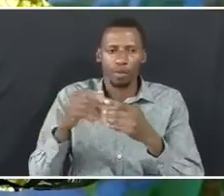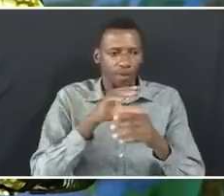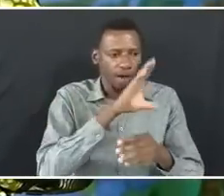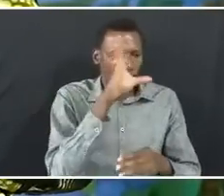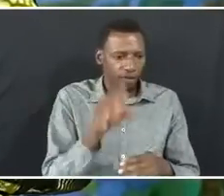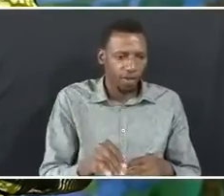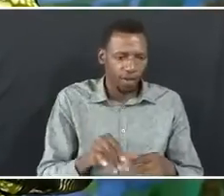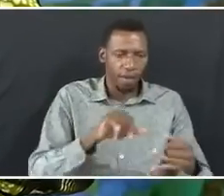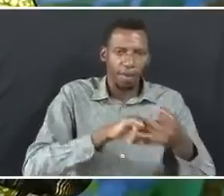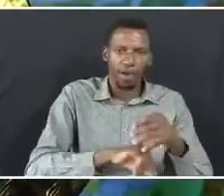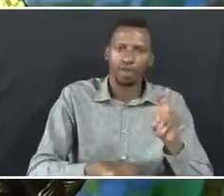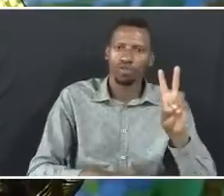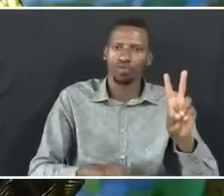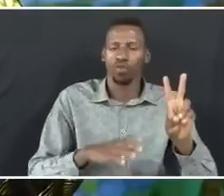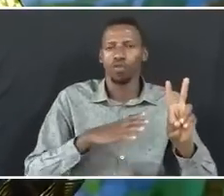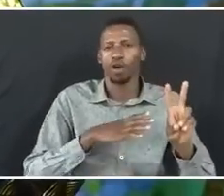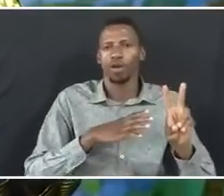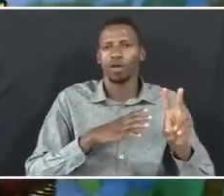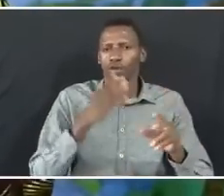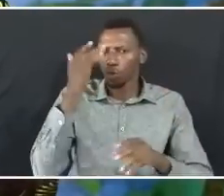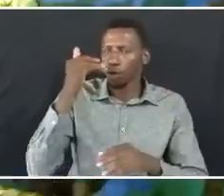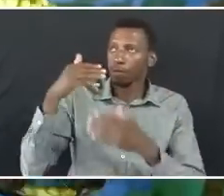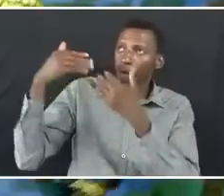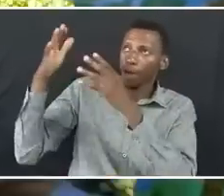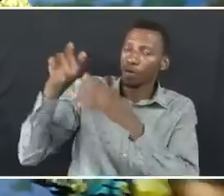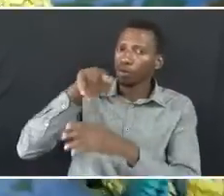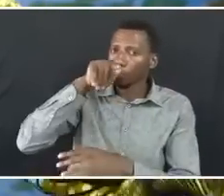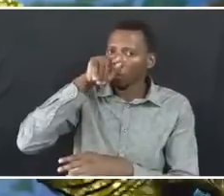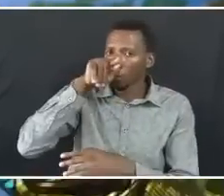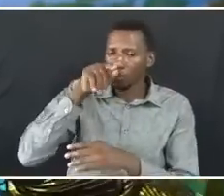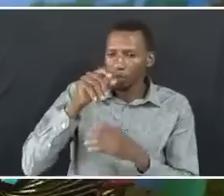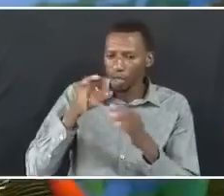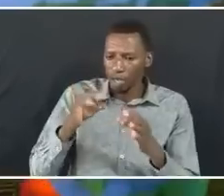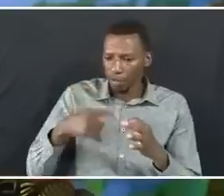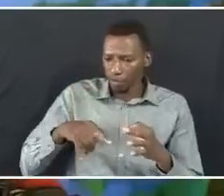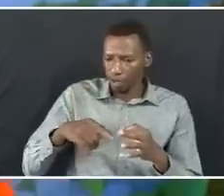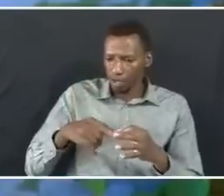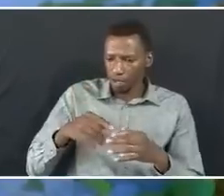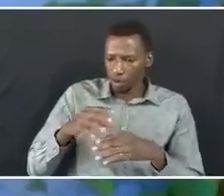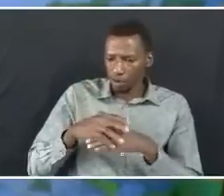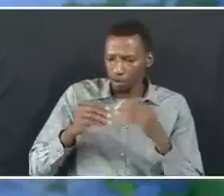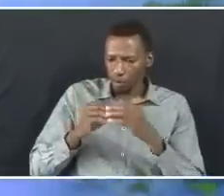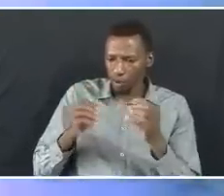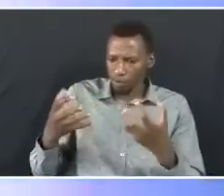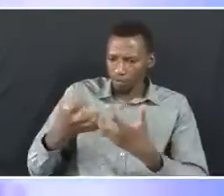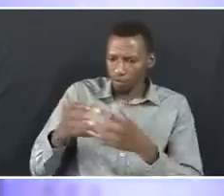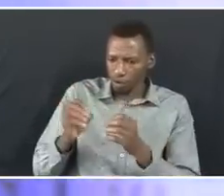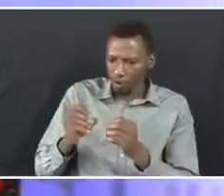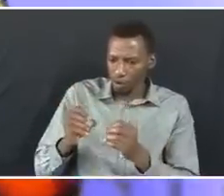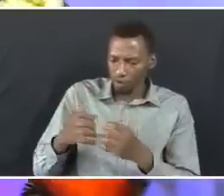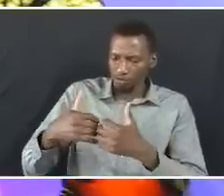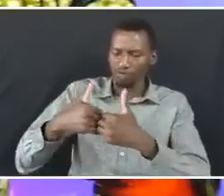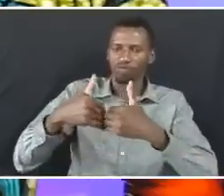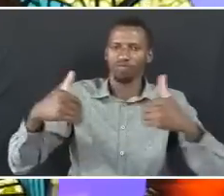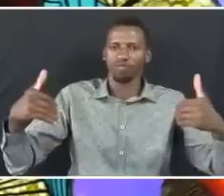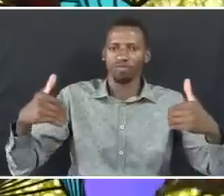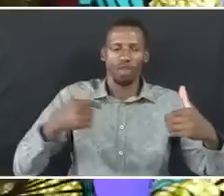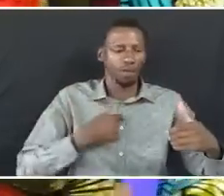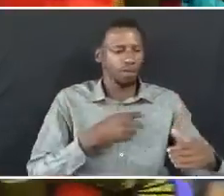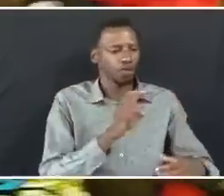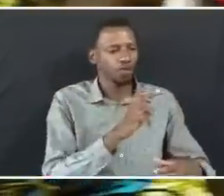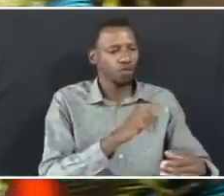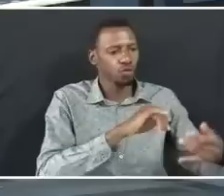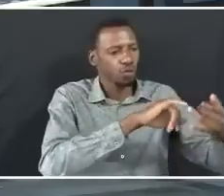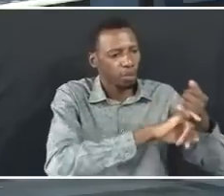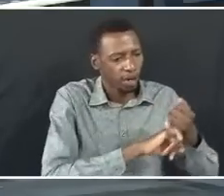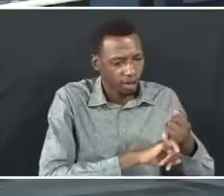Because in the West, if I'm not comfortable, we just go separate ways, get another woman. And a preacher